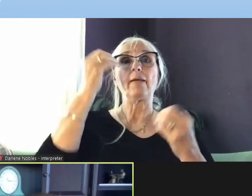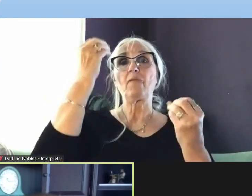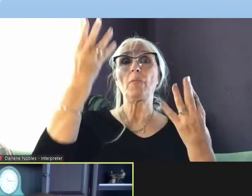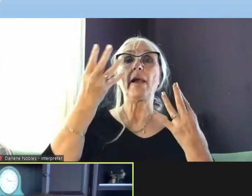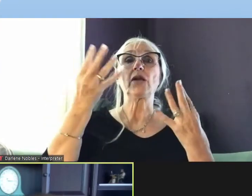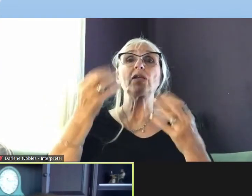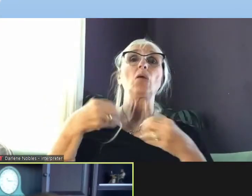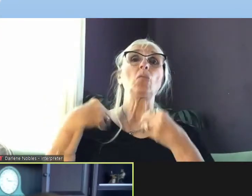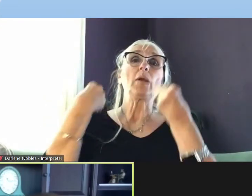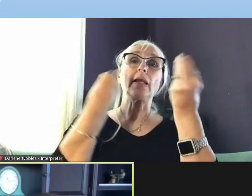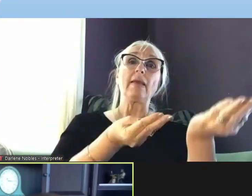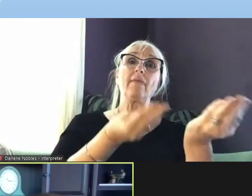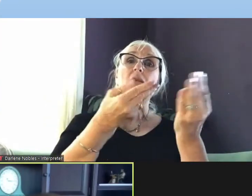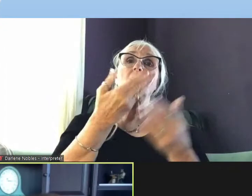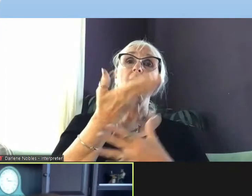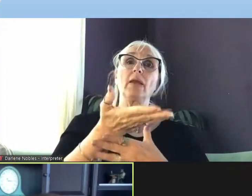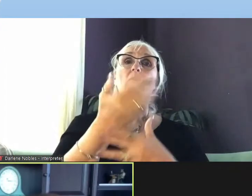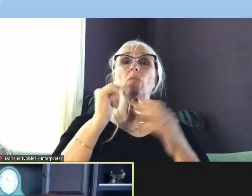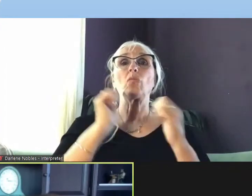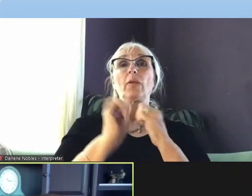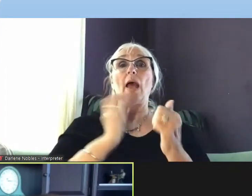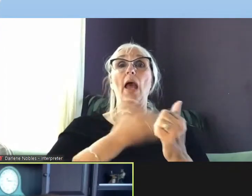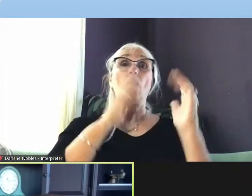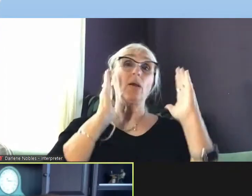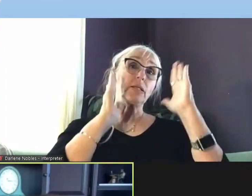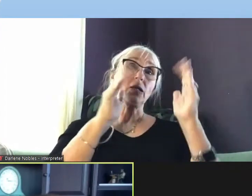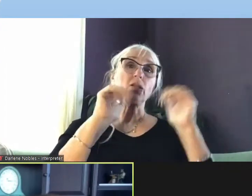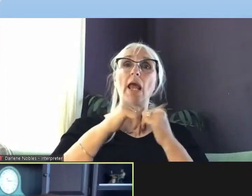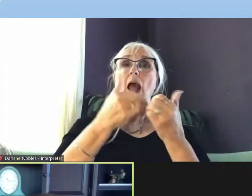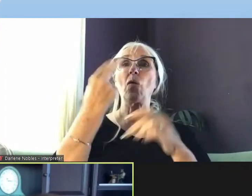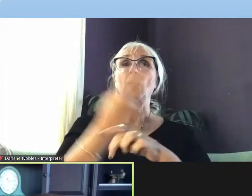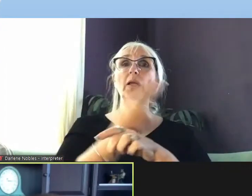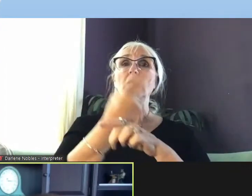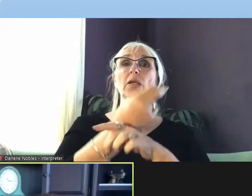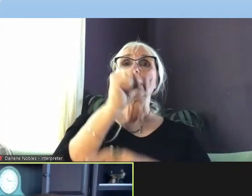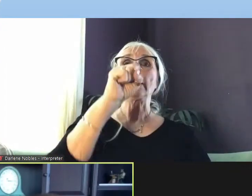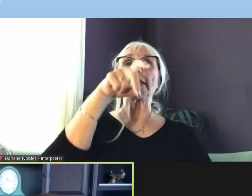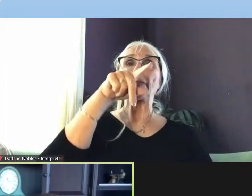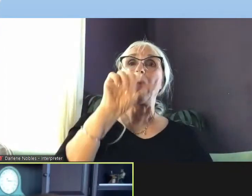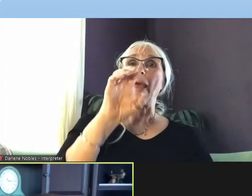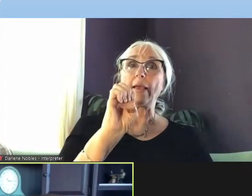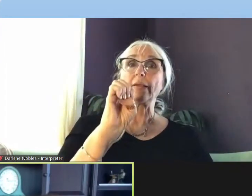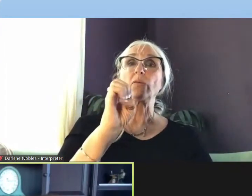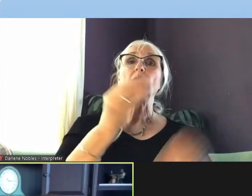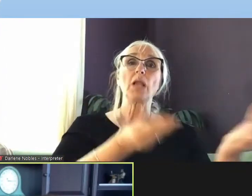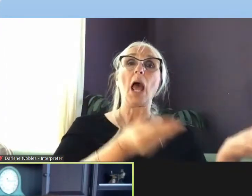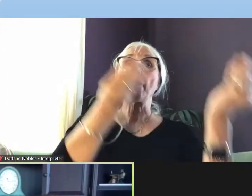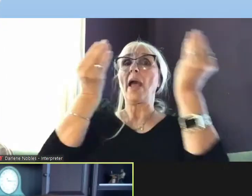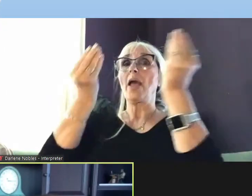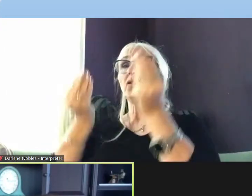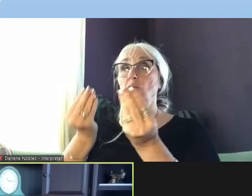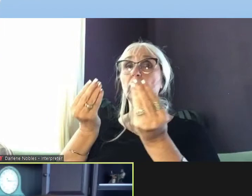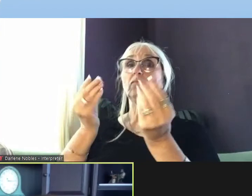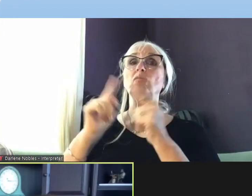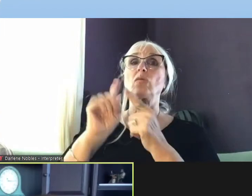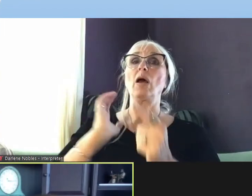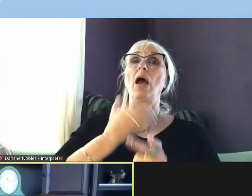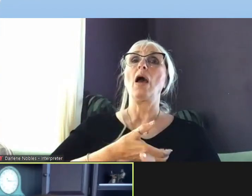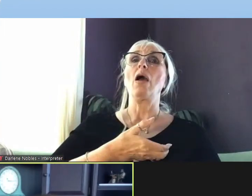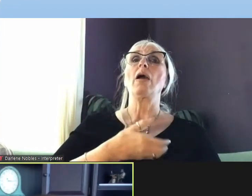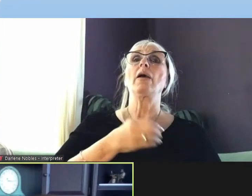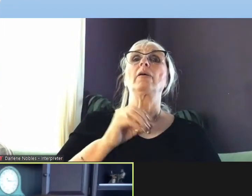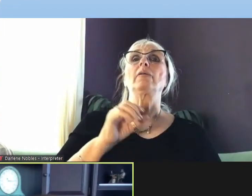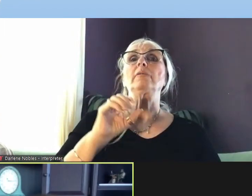them with our intentions of how we were going to use this space were also not passed on to our implementation team. So through all